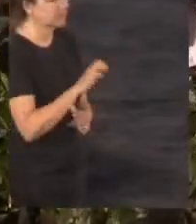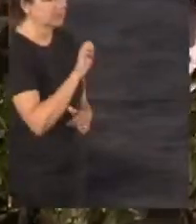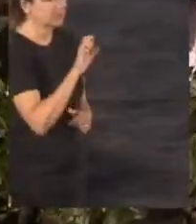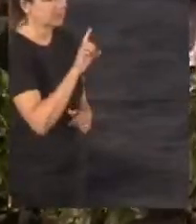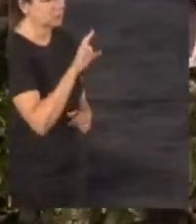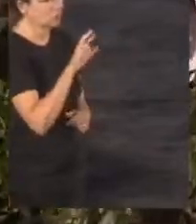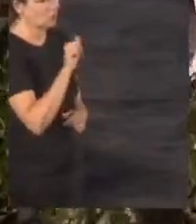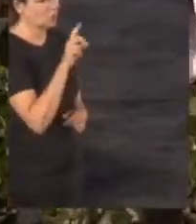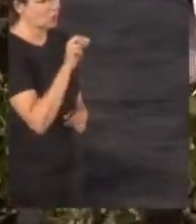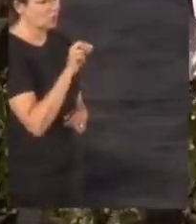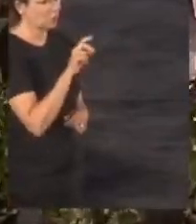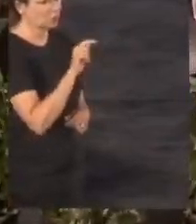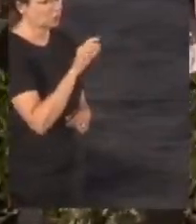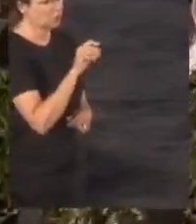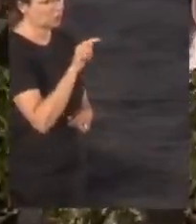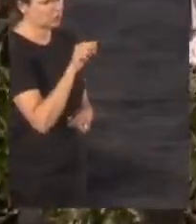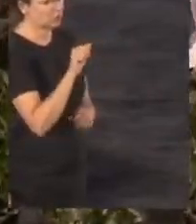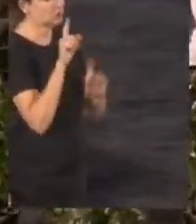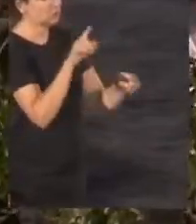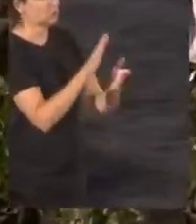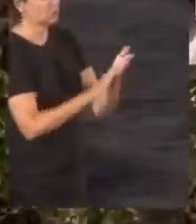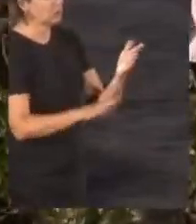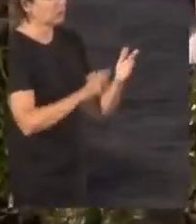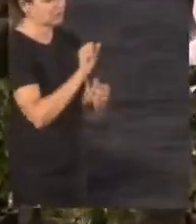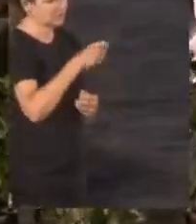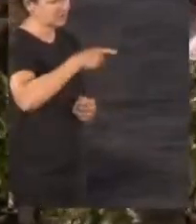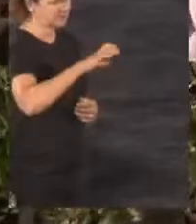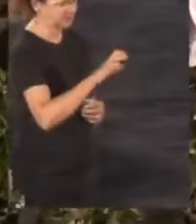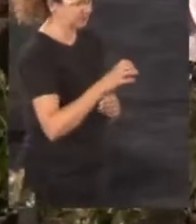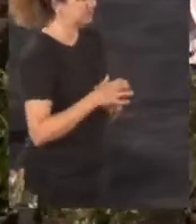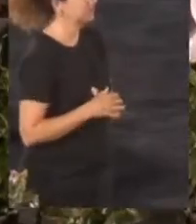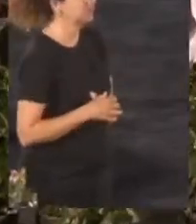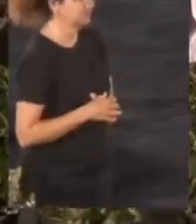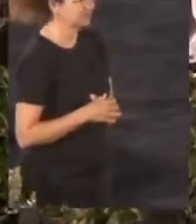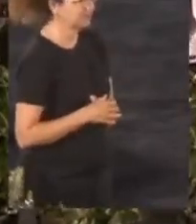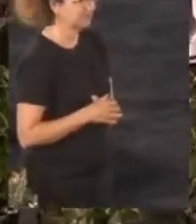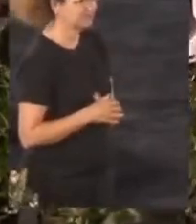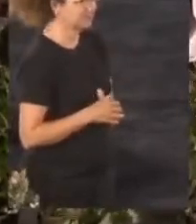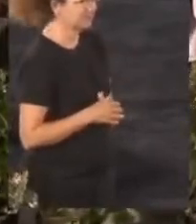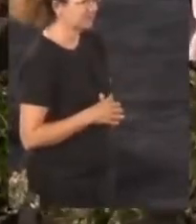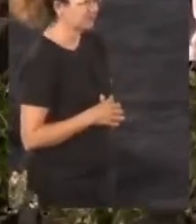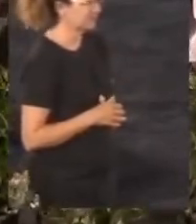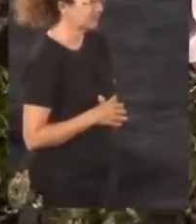Eduardo Tovar will be attending St. Phillips College.